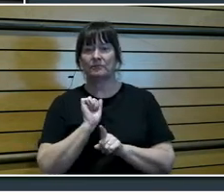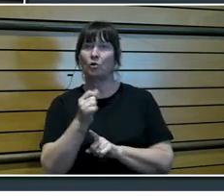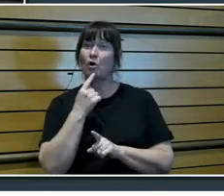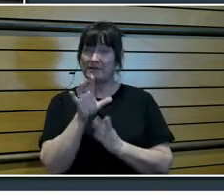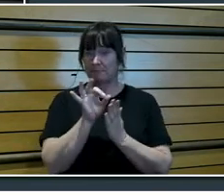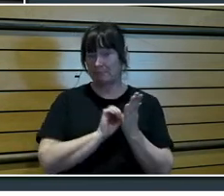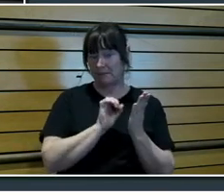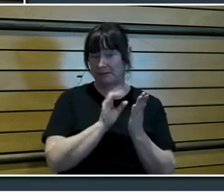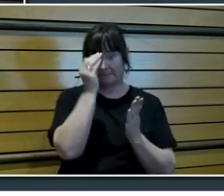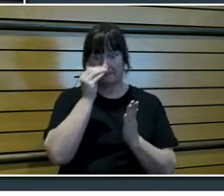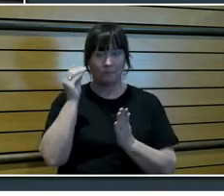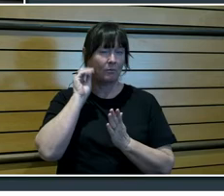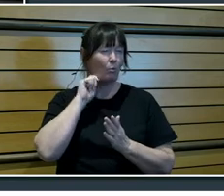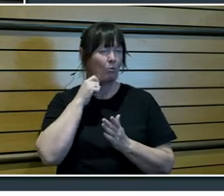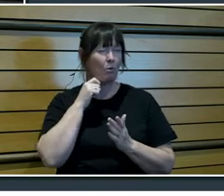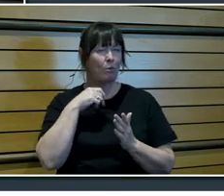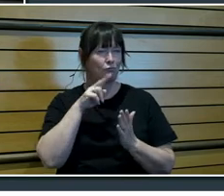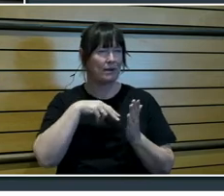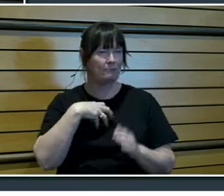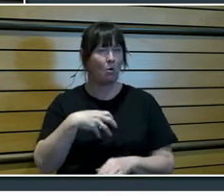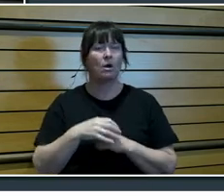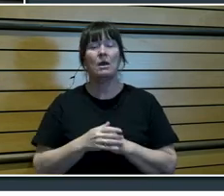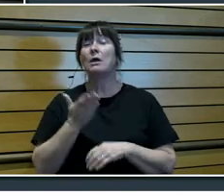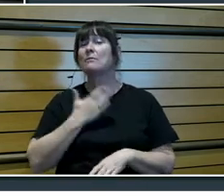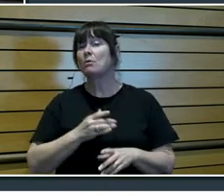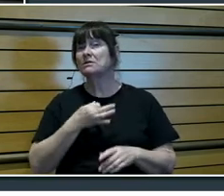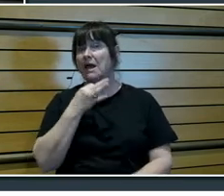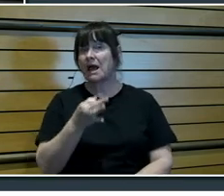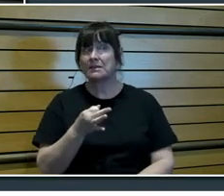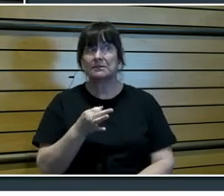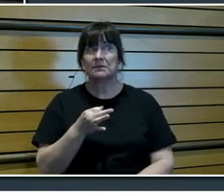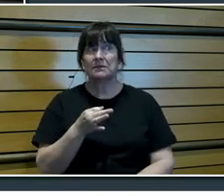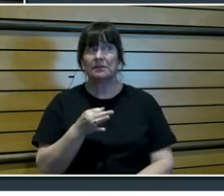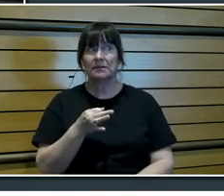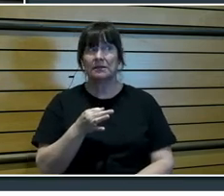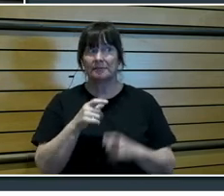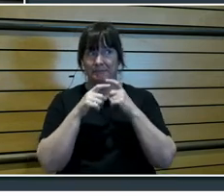reading. My question to you is particularly around... Sorry, thank you.